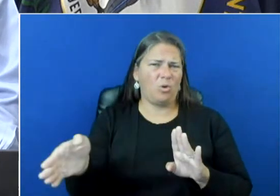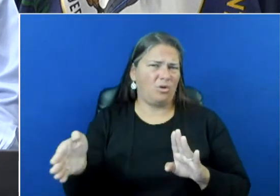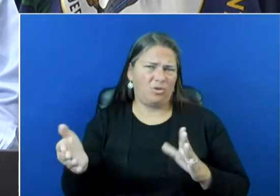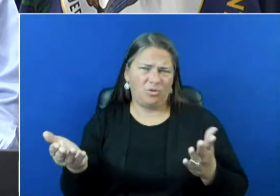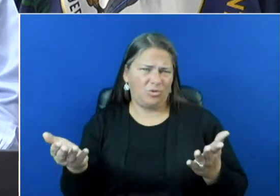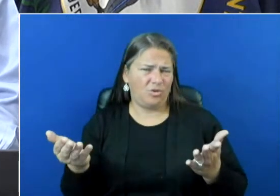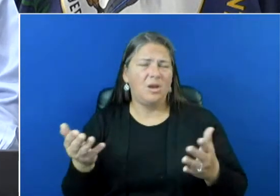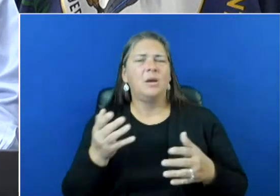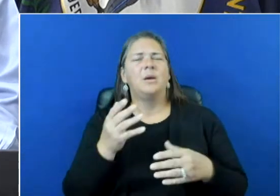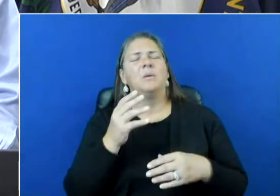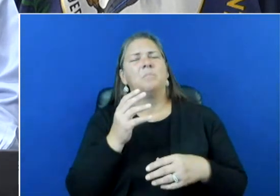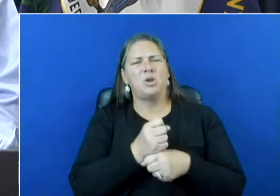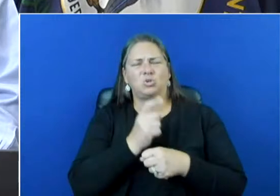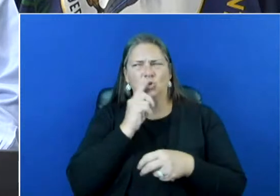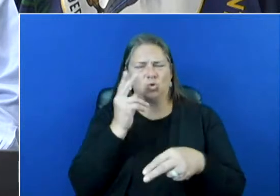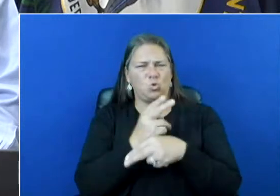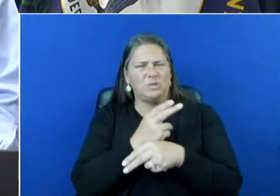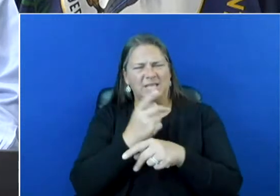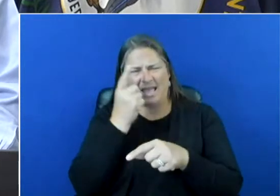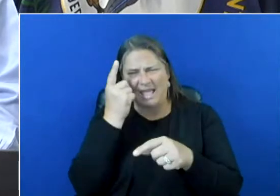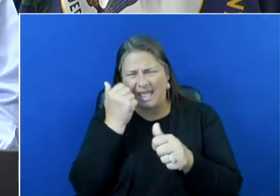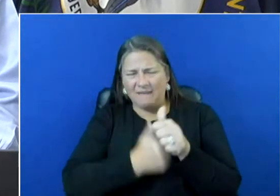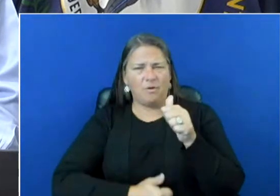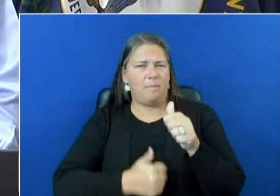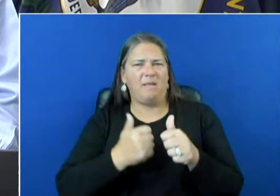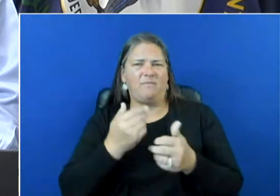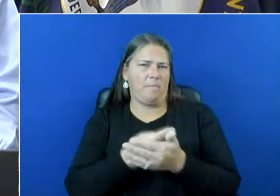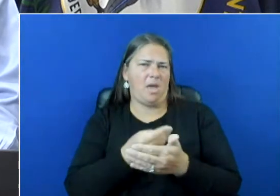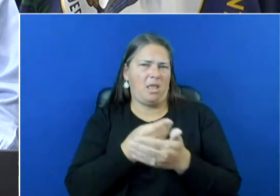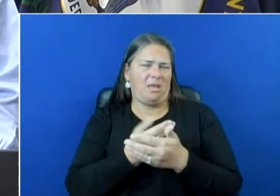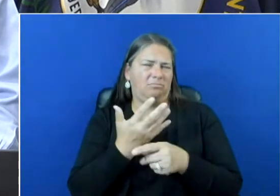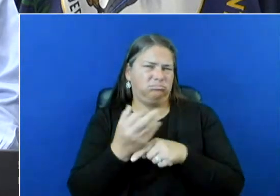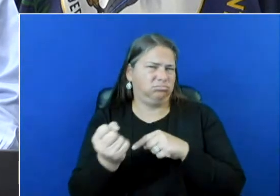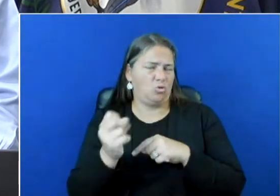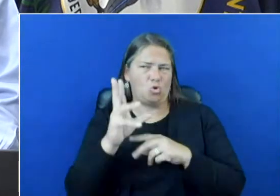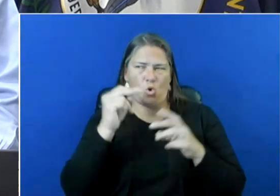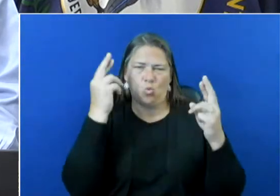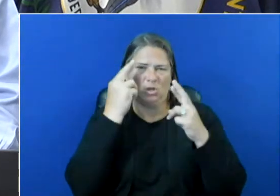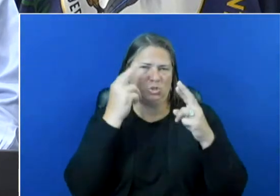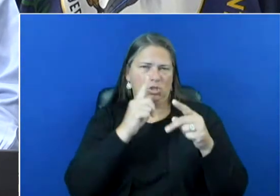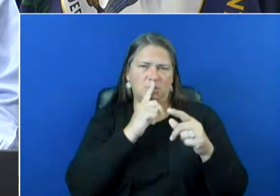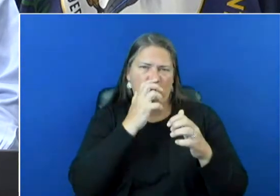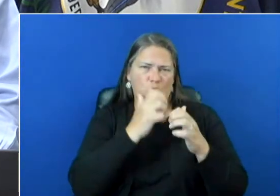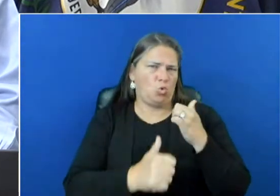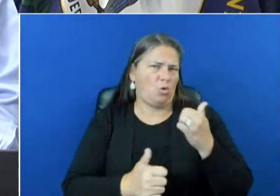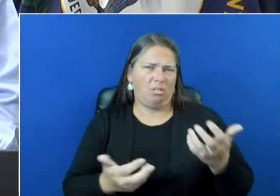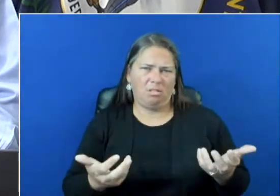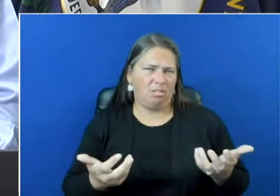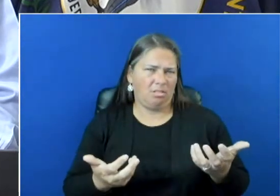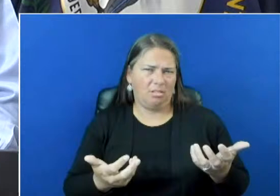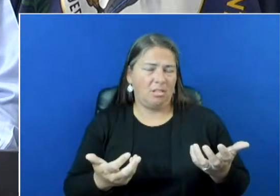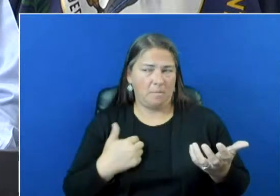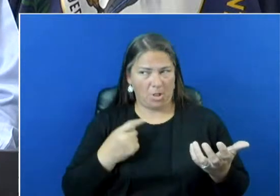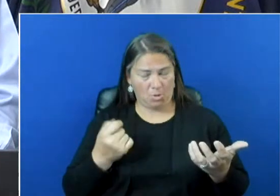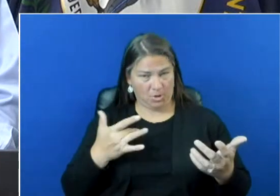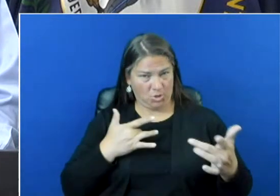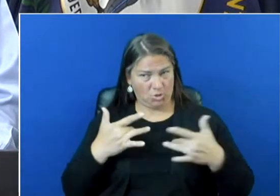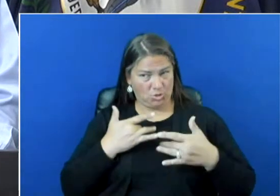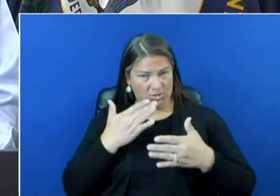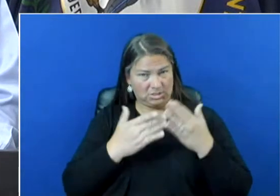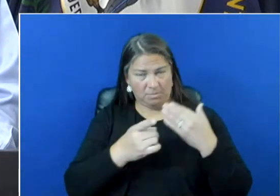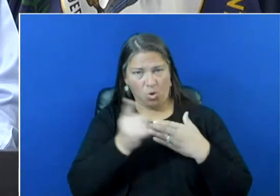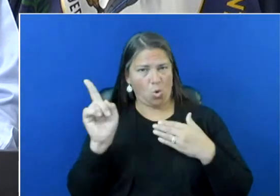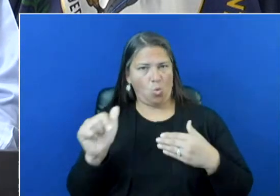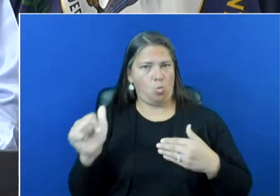we use every single one of those dollars, right? There's no reason to be cruel. And I'm a little concerned that some out there won't take it because they only